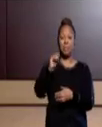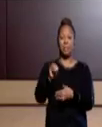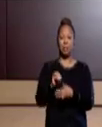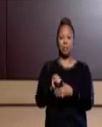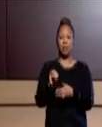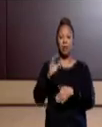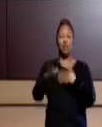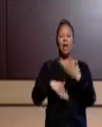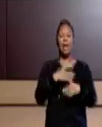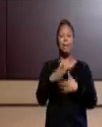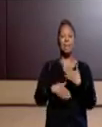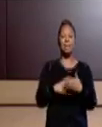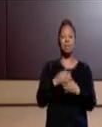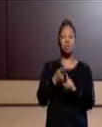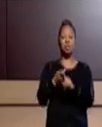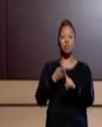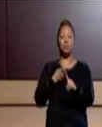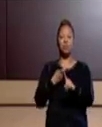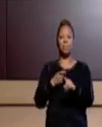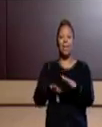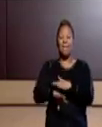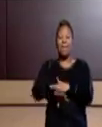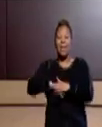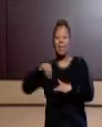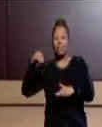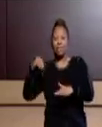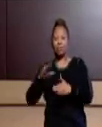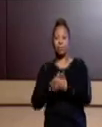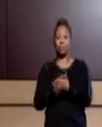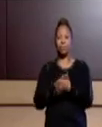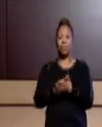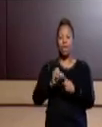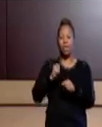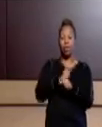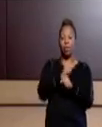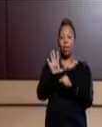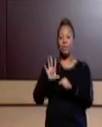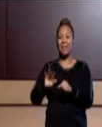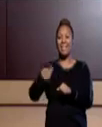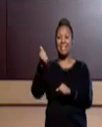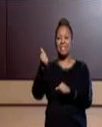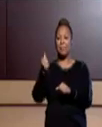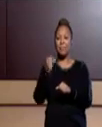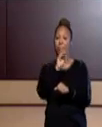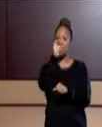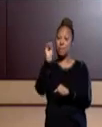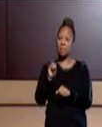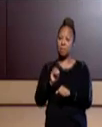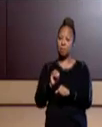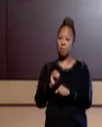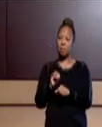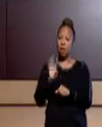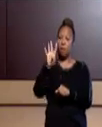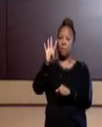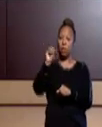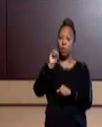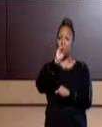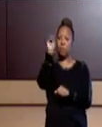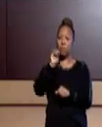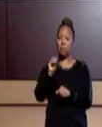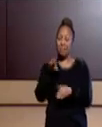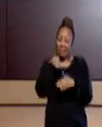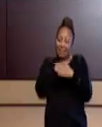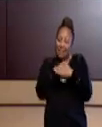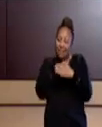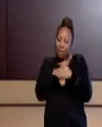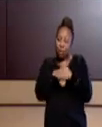Only 10% of your happiness will come from external. The coronavirus is only 10%. 40% is good.